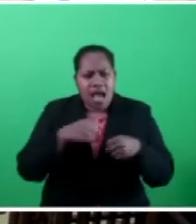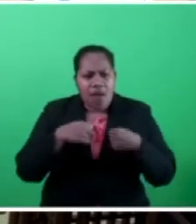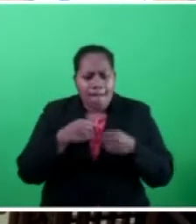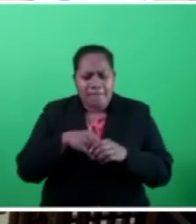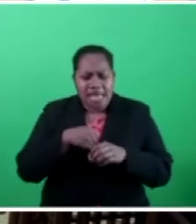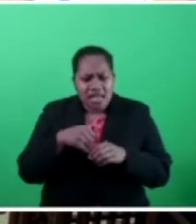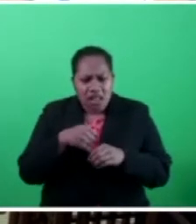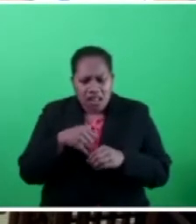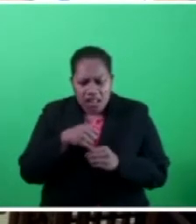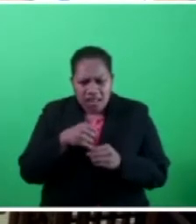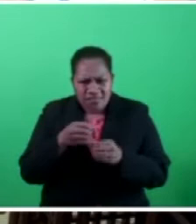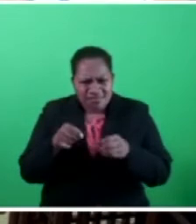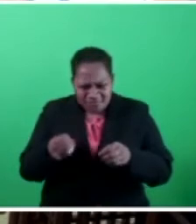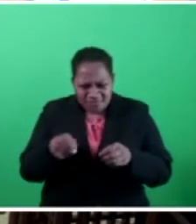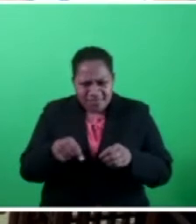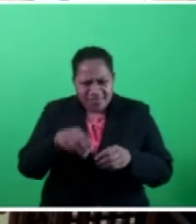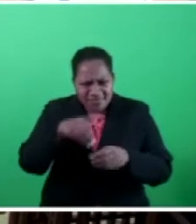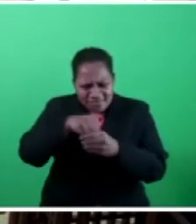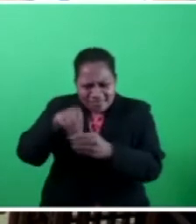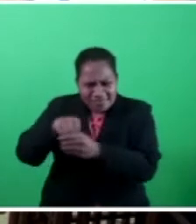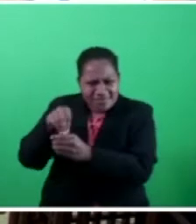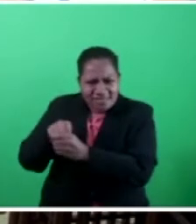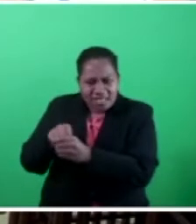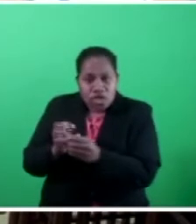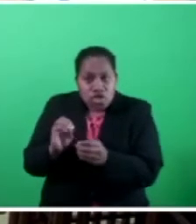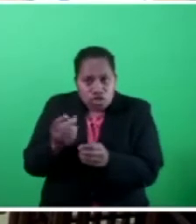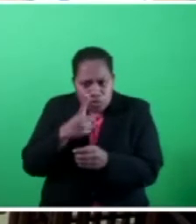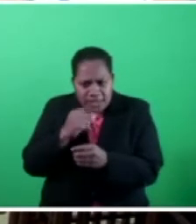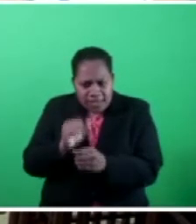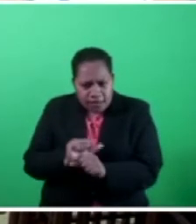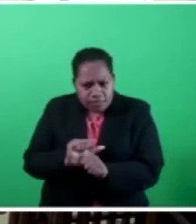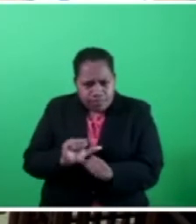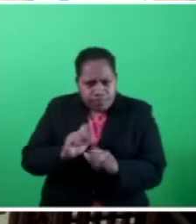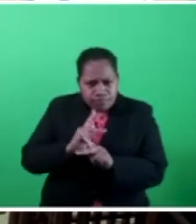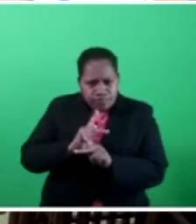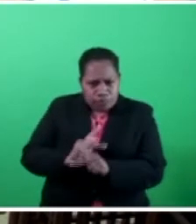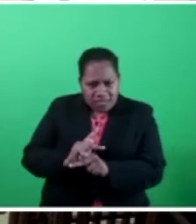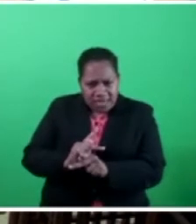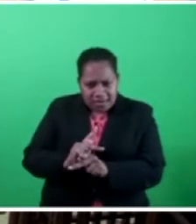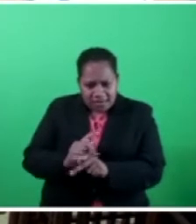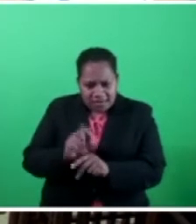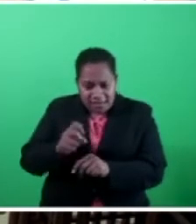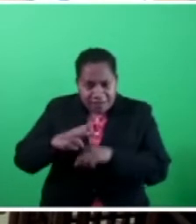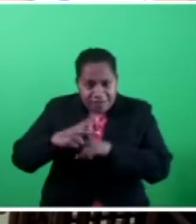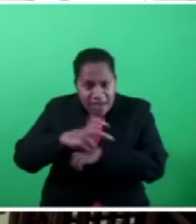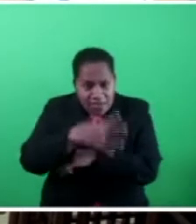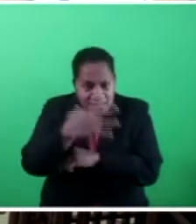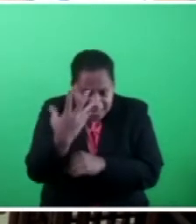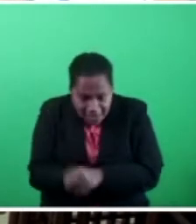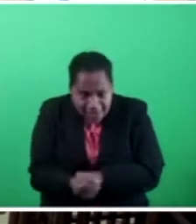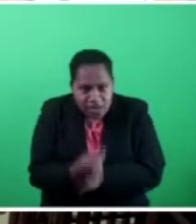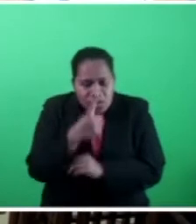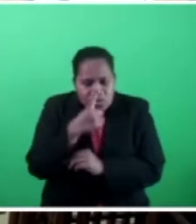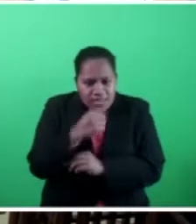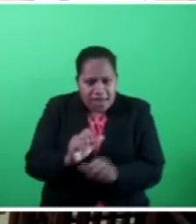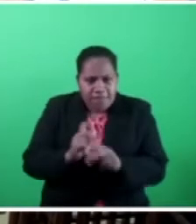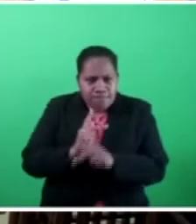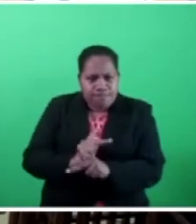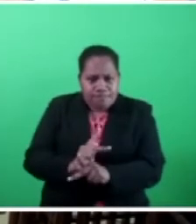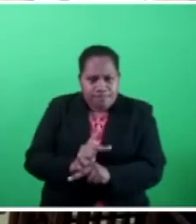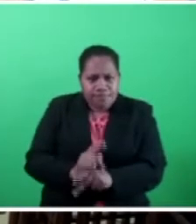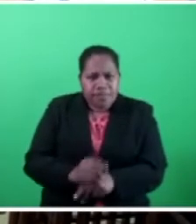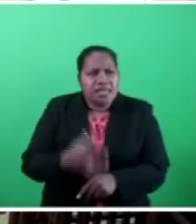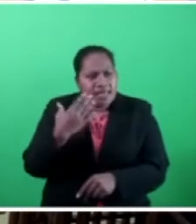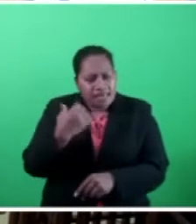nation to contain a case of the virus should one arise. We currently have 2 patients with flu-like